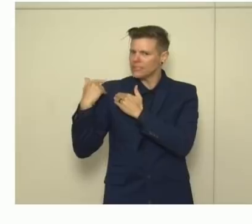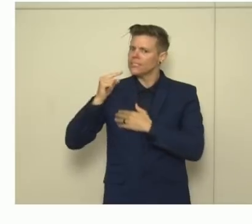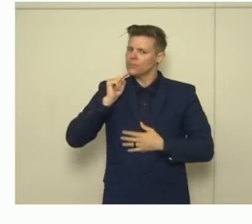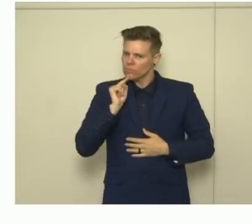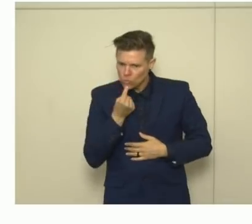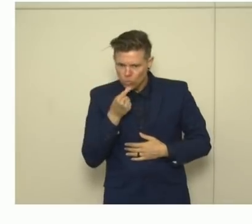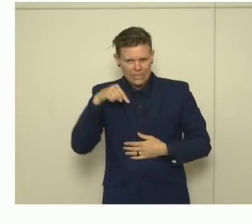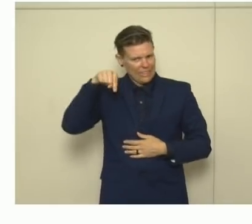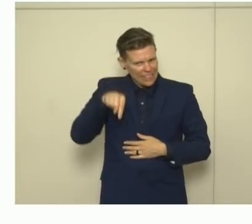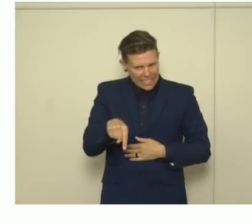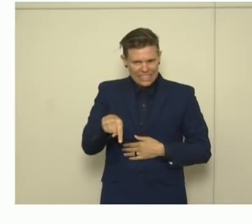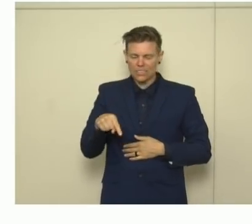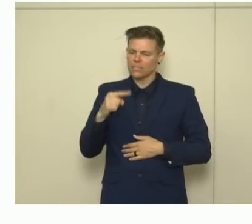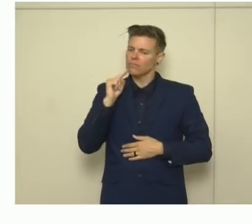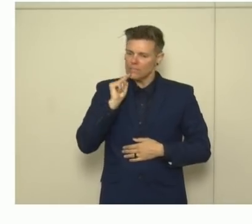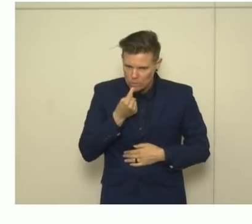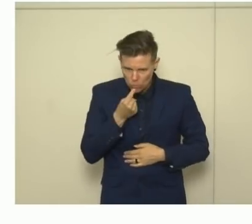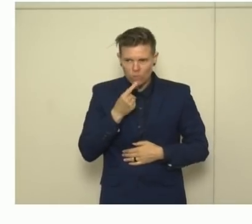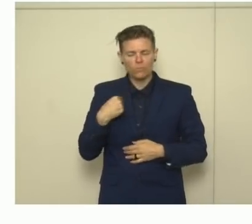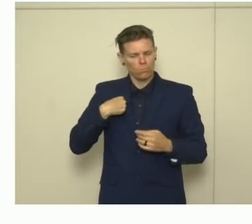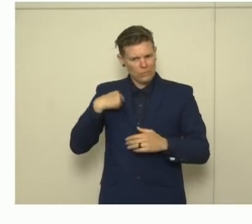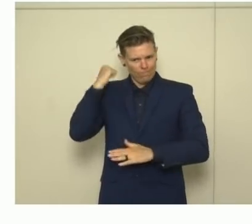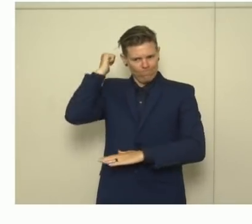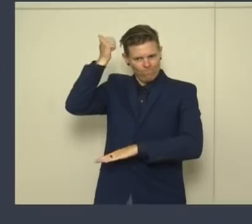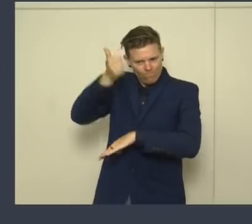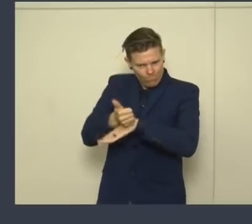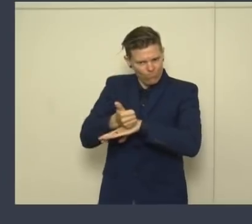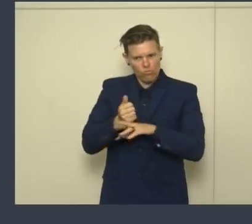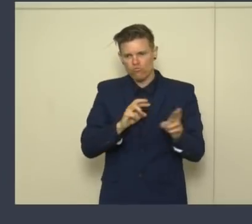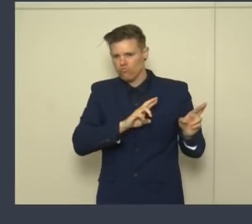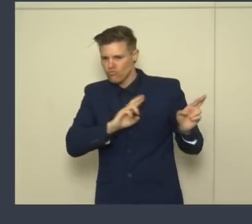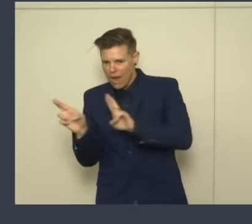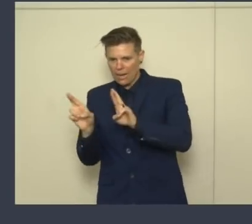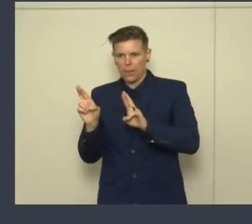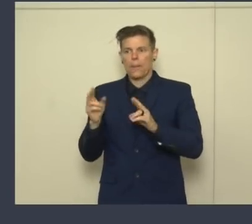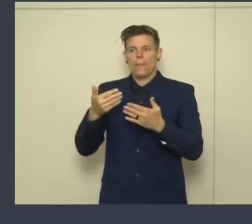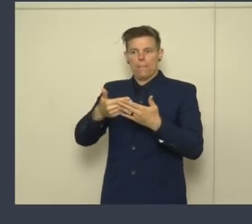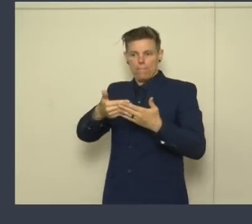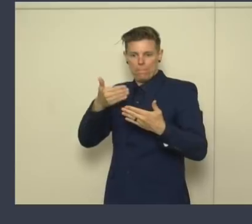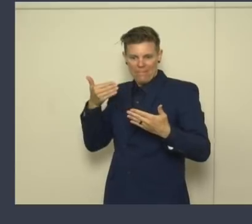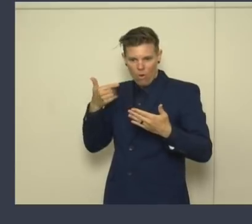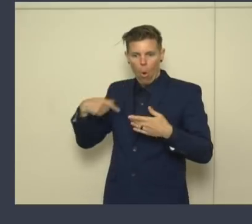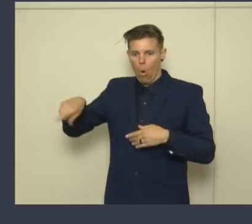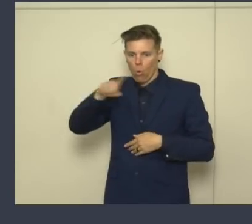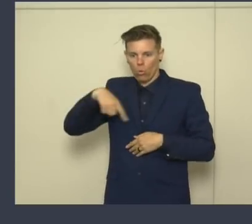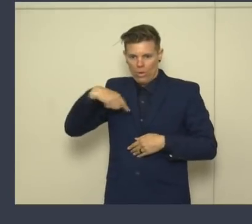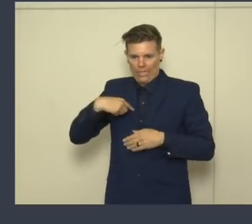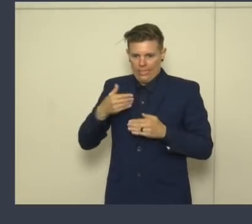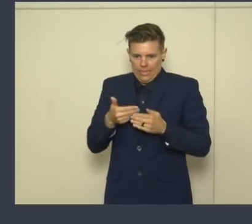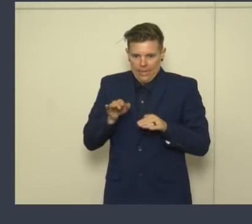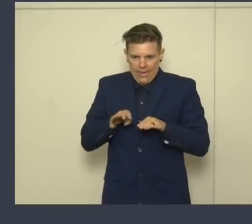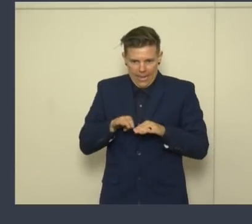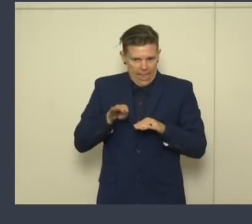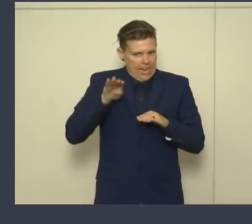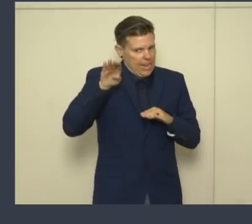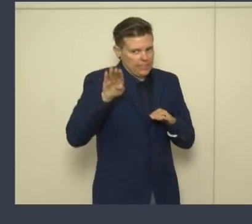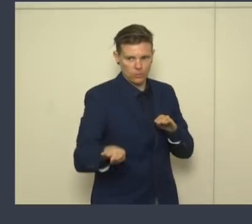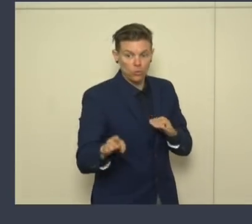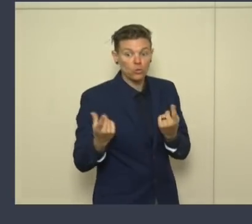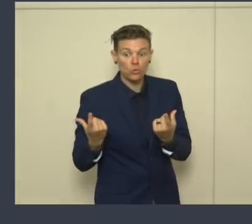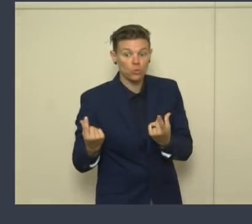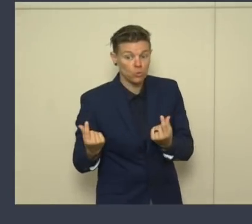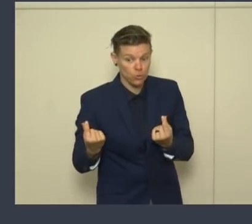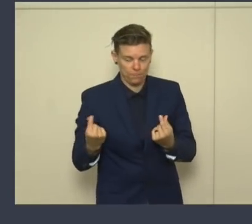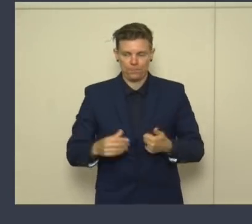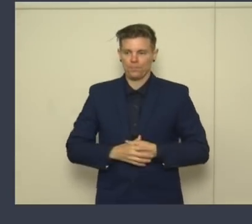before students step on. If you could go to the next slide, please. So Dr. Grace showed this slide a little bit earlier,